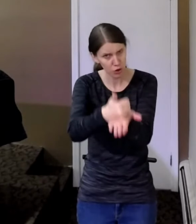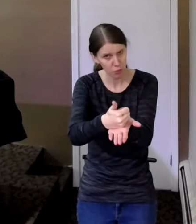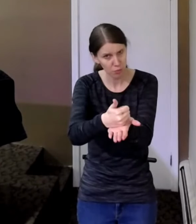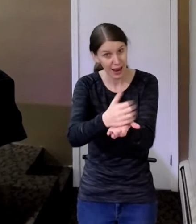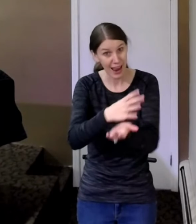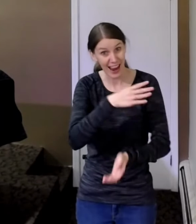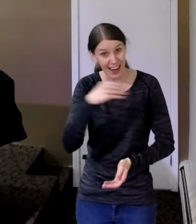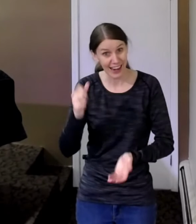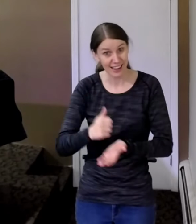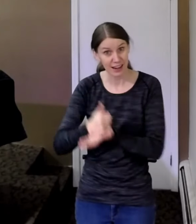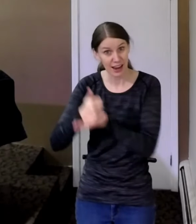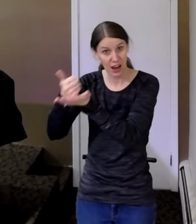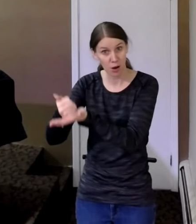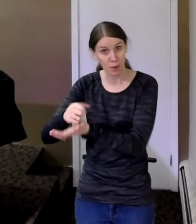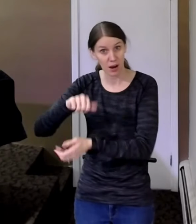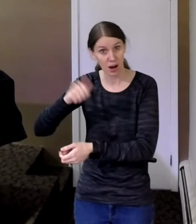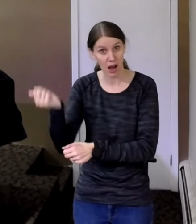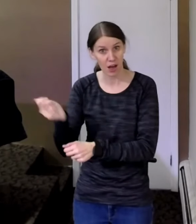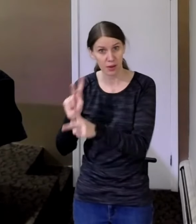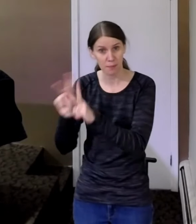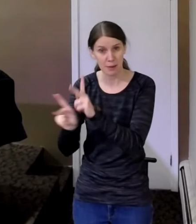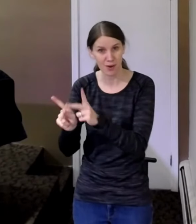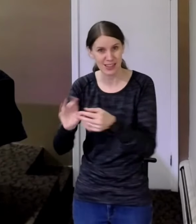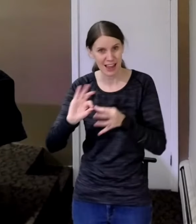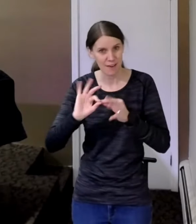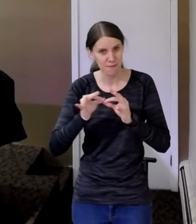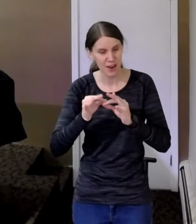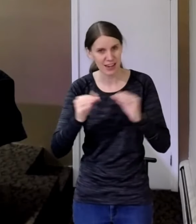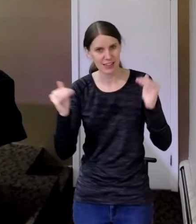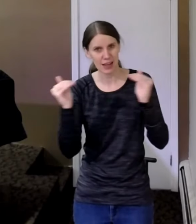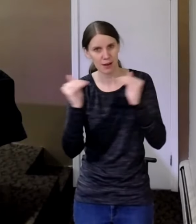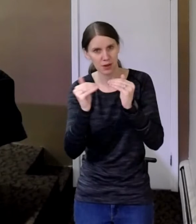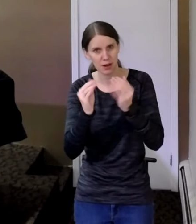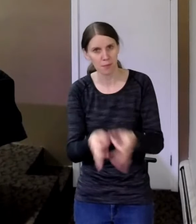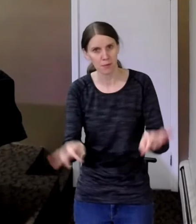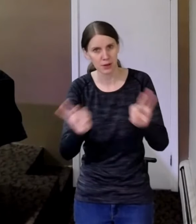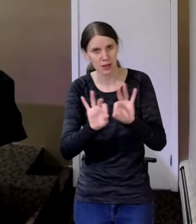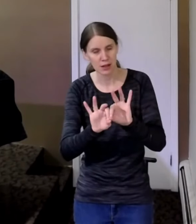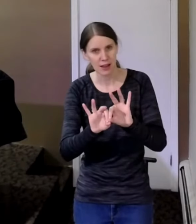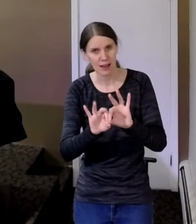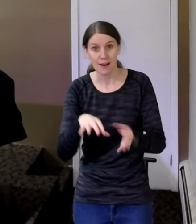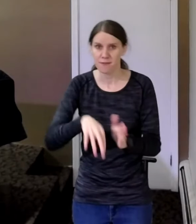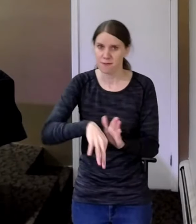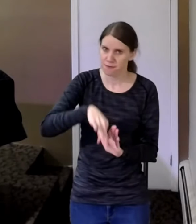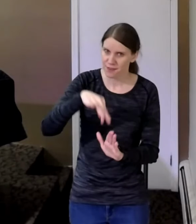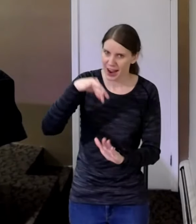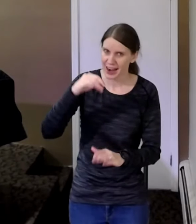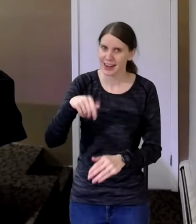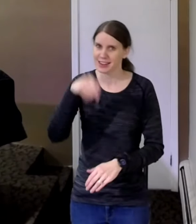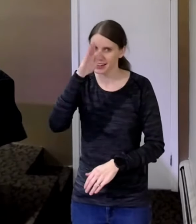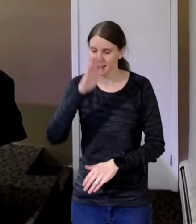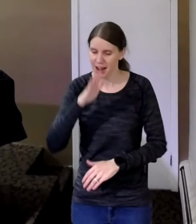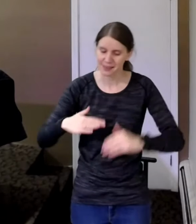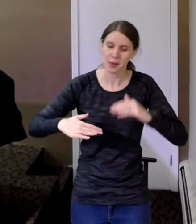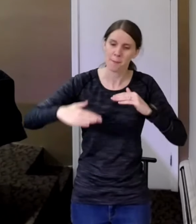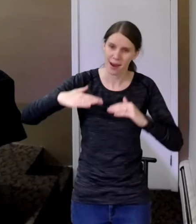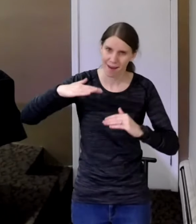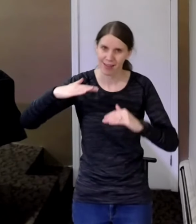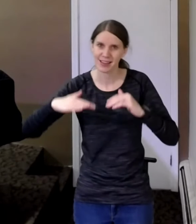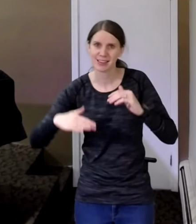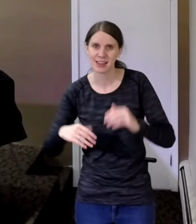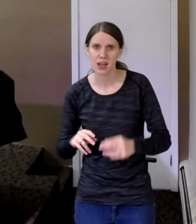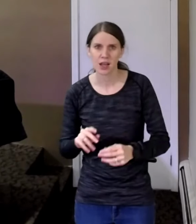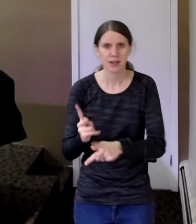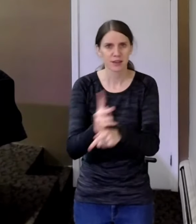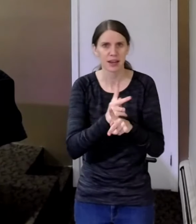reset our priorities and find a godly balance and begin to treat others around us with